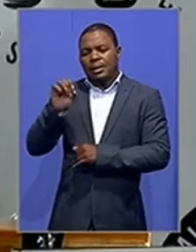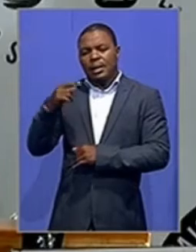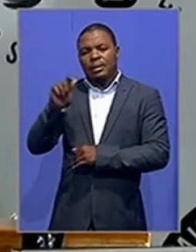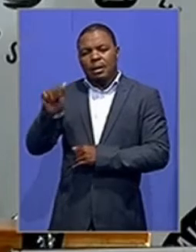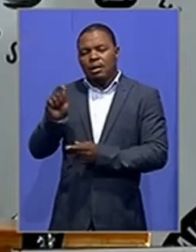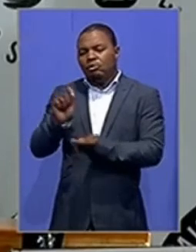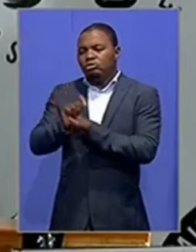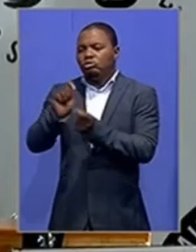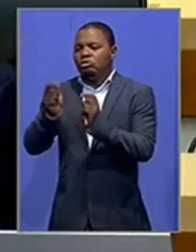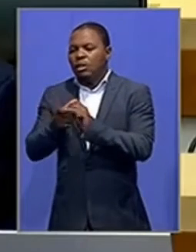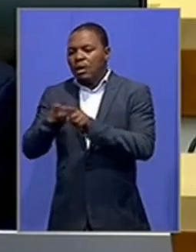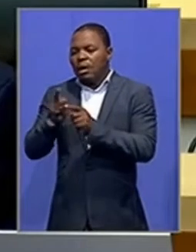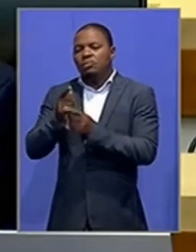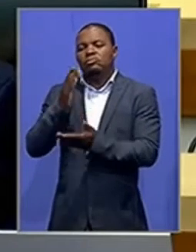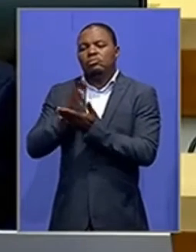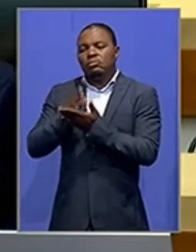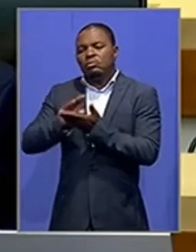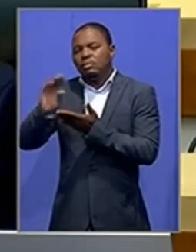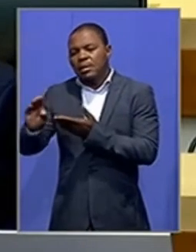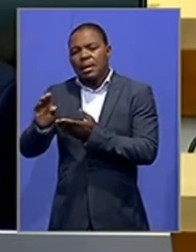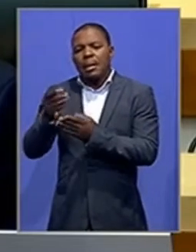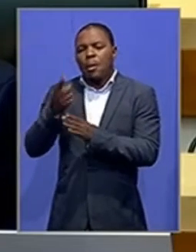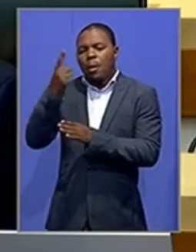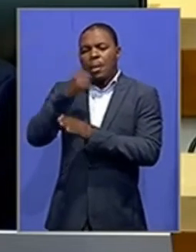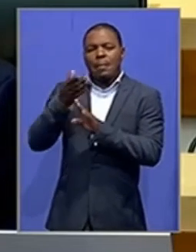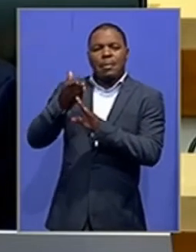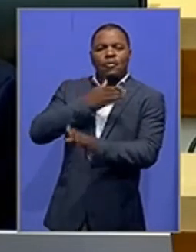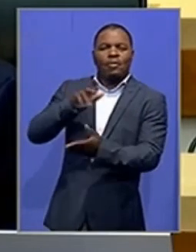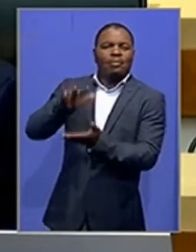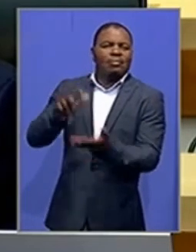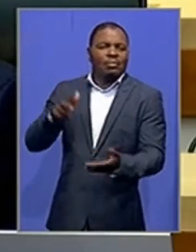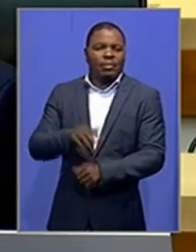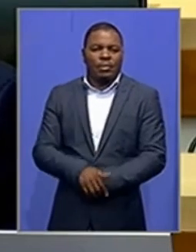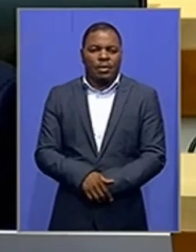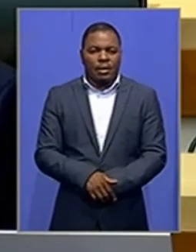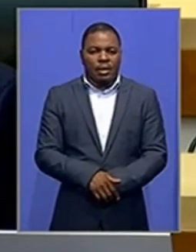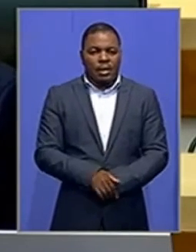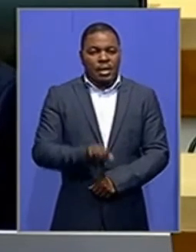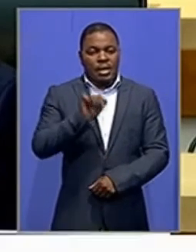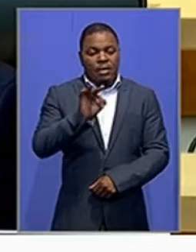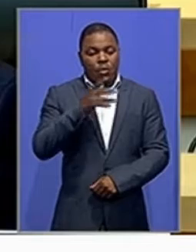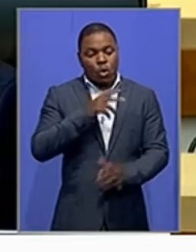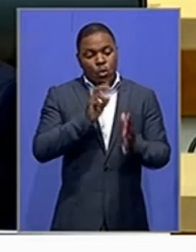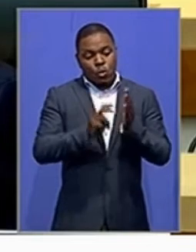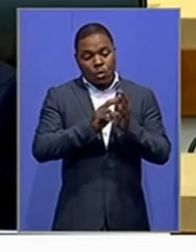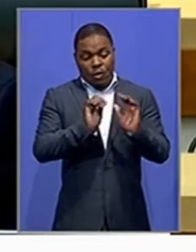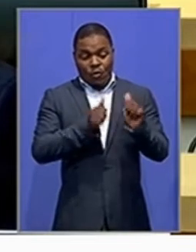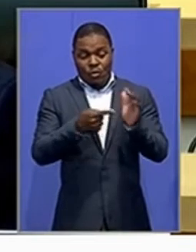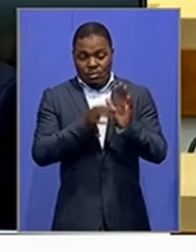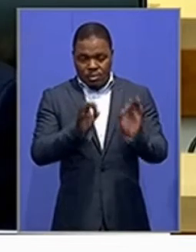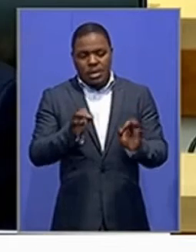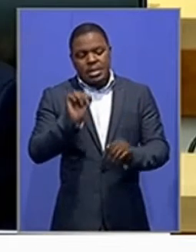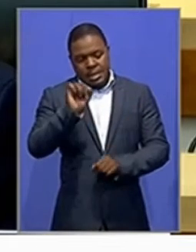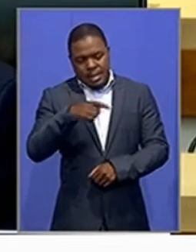nna netefaletso ya kadimo letsatsi moraga gore di atlanegisiwe. If you go strictly by the formalities of the rules, Chairperson, which I